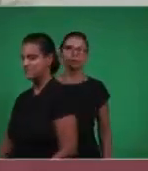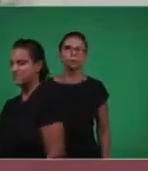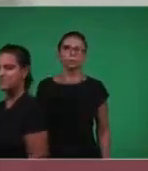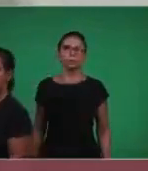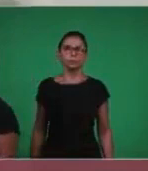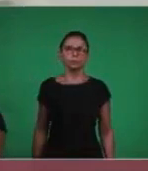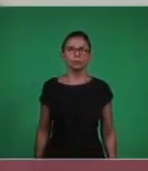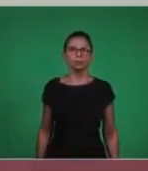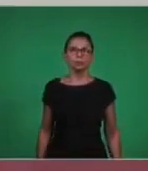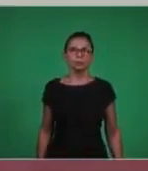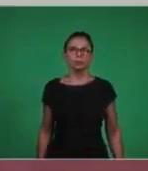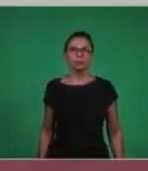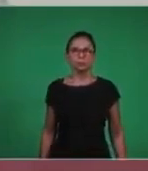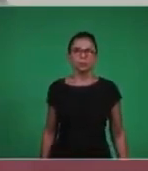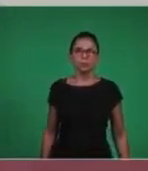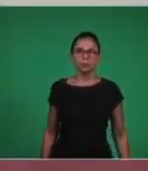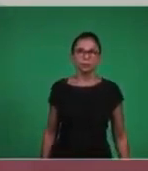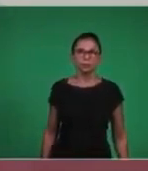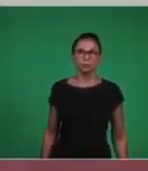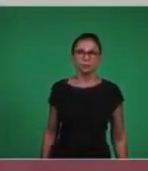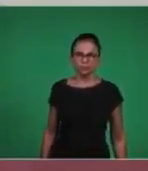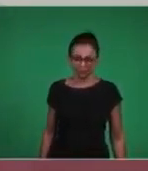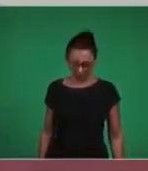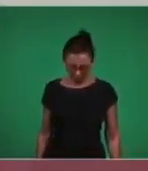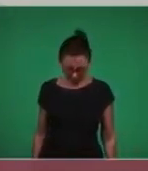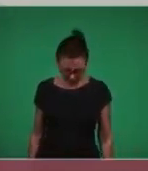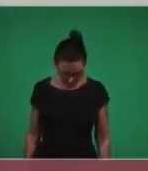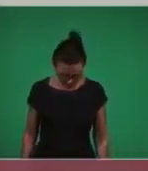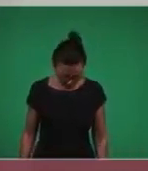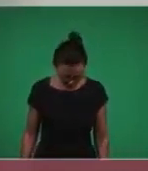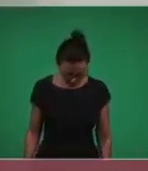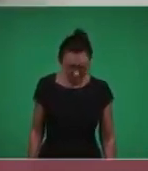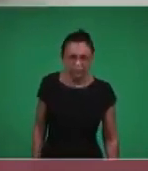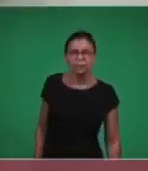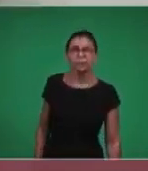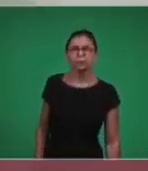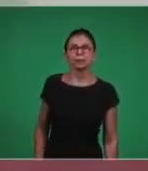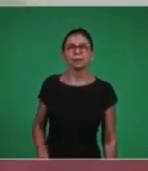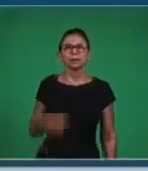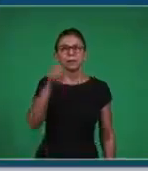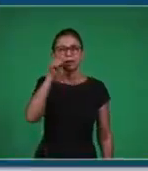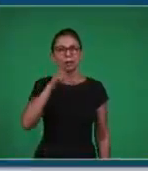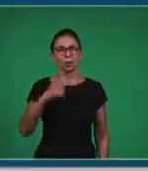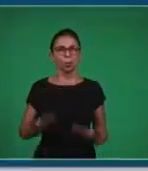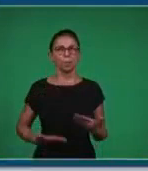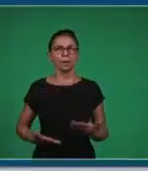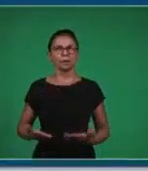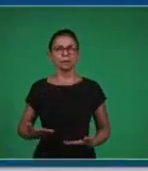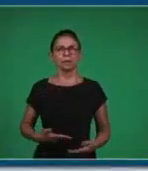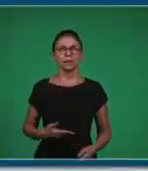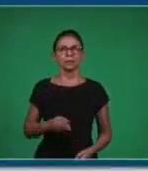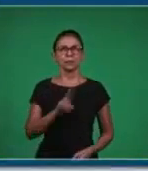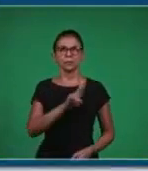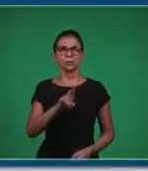which is with our sister Monica Cristina Medici Costa.